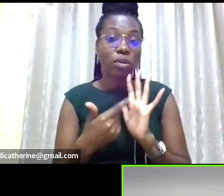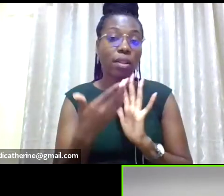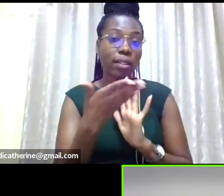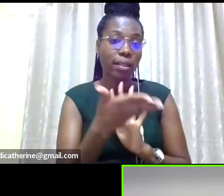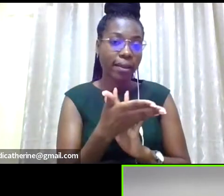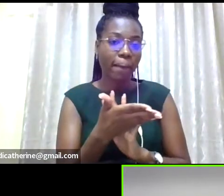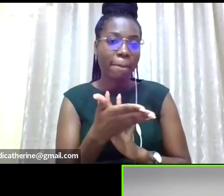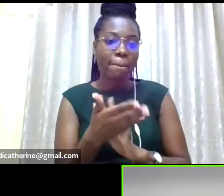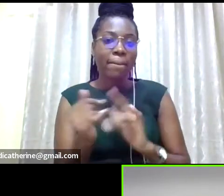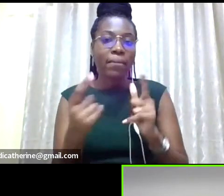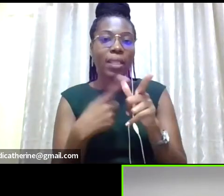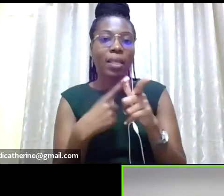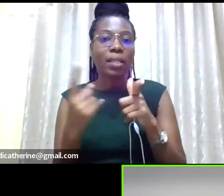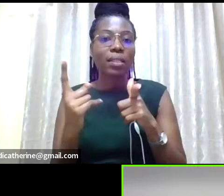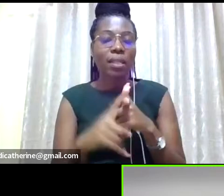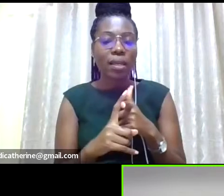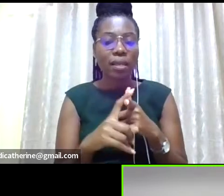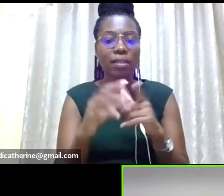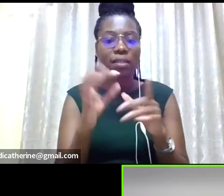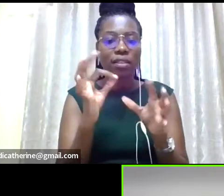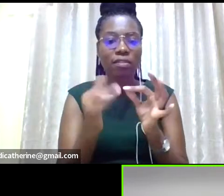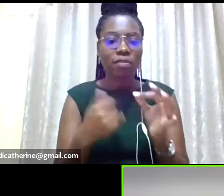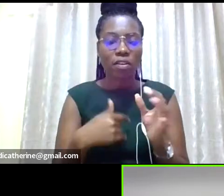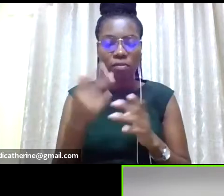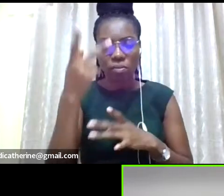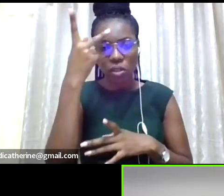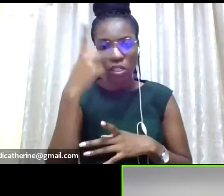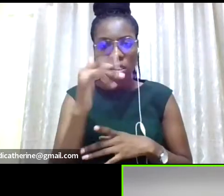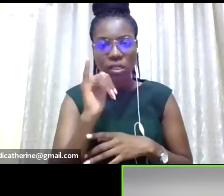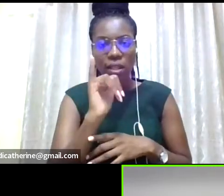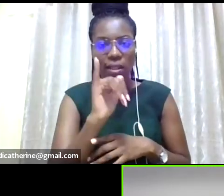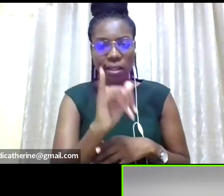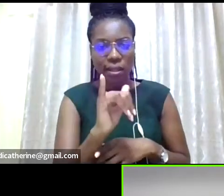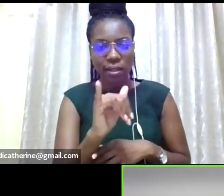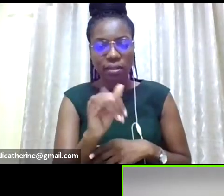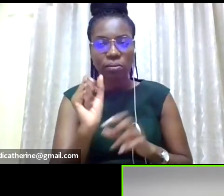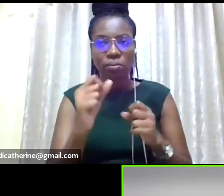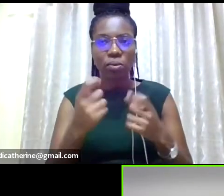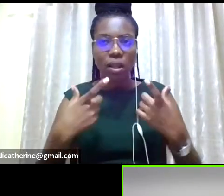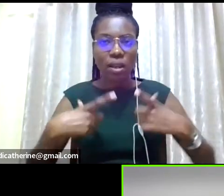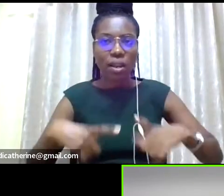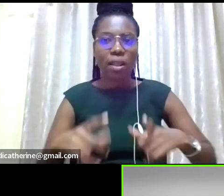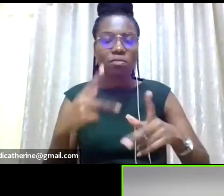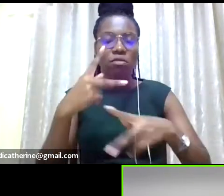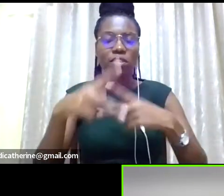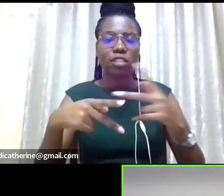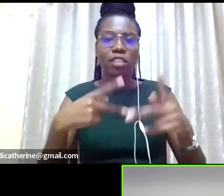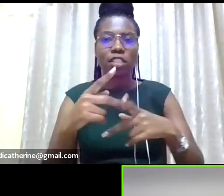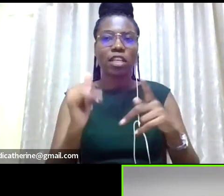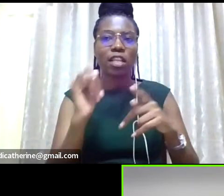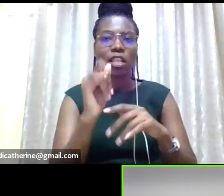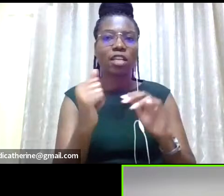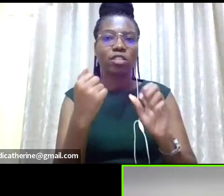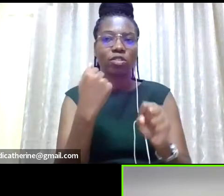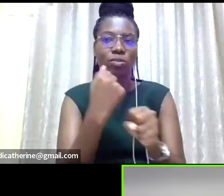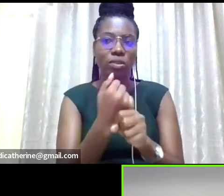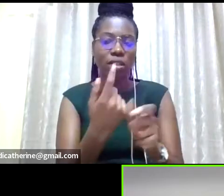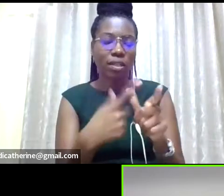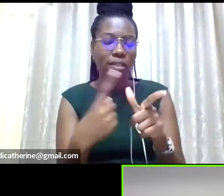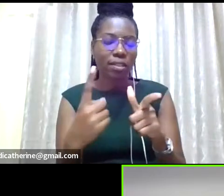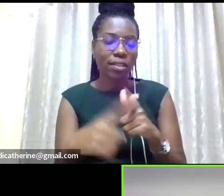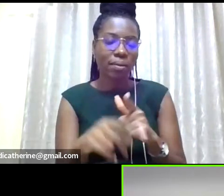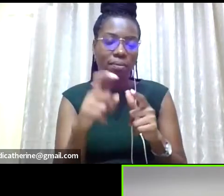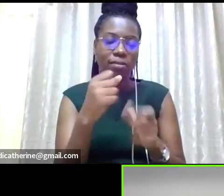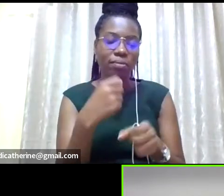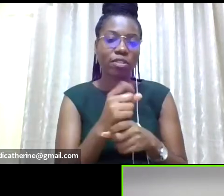that policy, you are allowed to do procedure. And what he has advised is you make sure that there is evidence that you've done everything in your power to reach